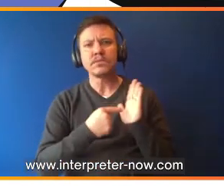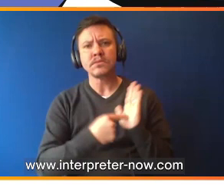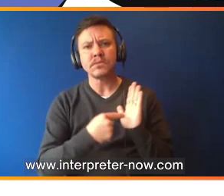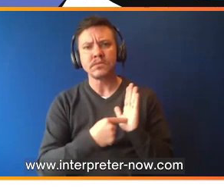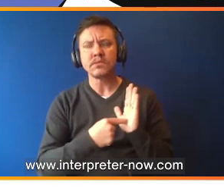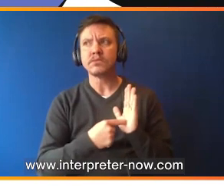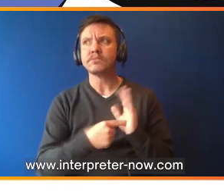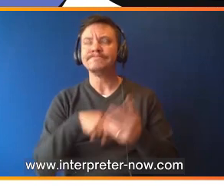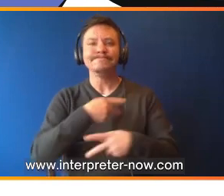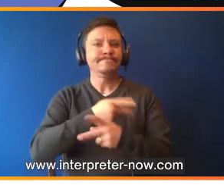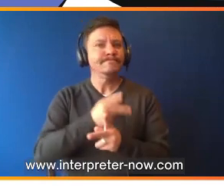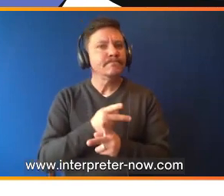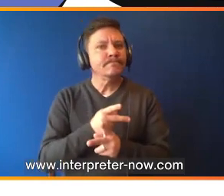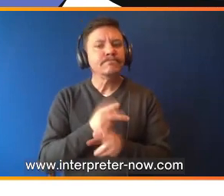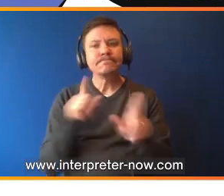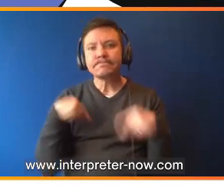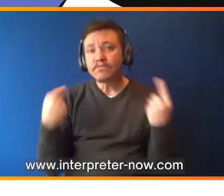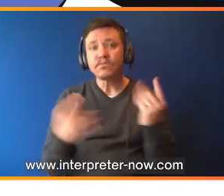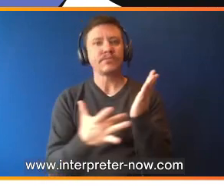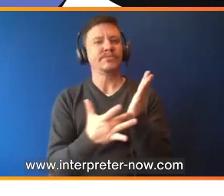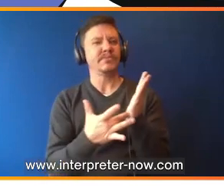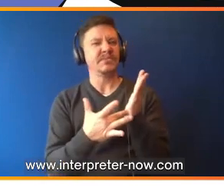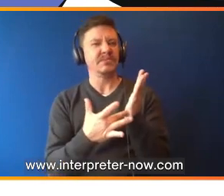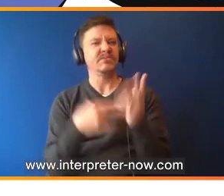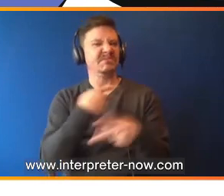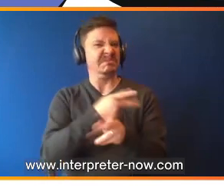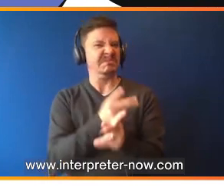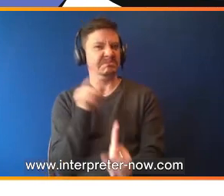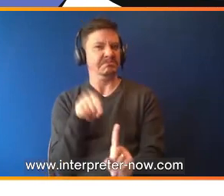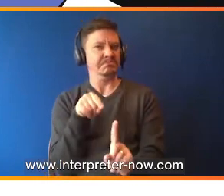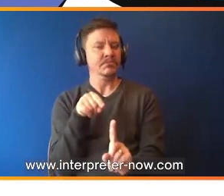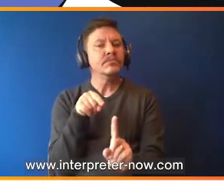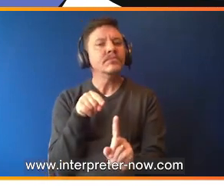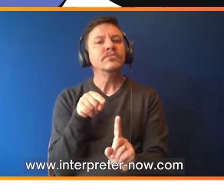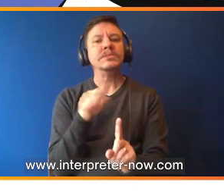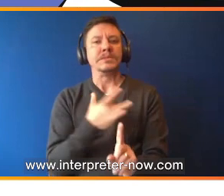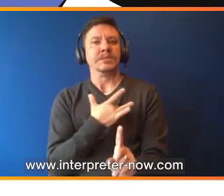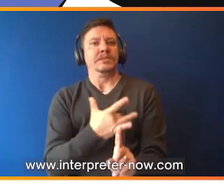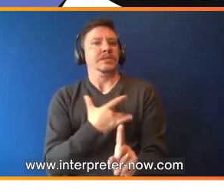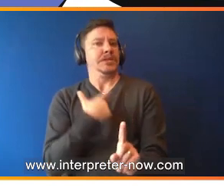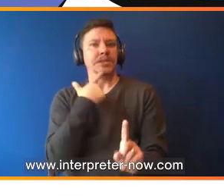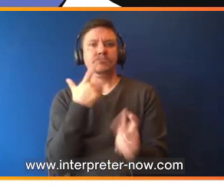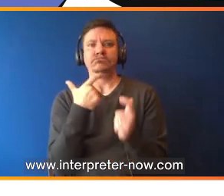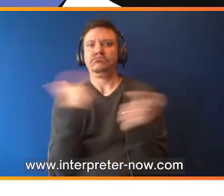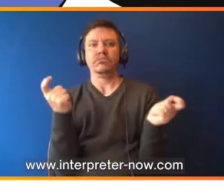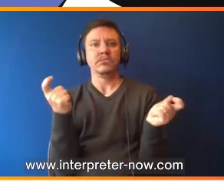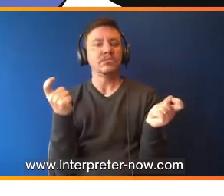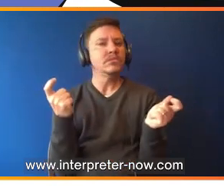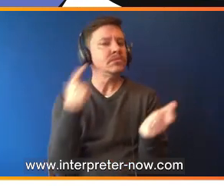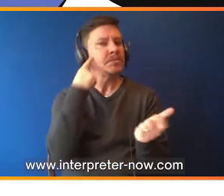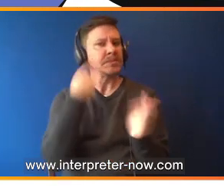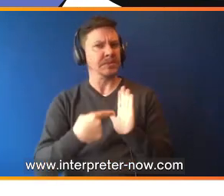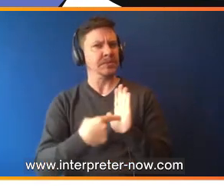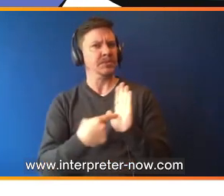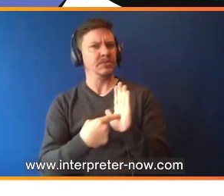out there in the world and creating harm. You know, just taking Google, for example, several years ago,